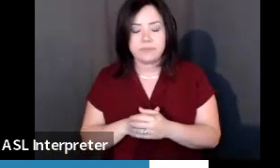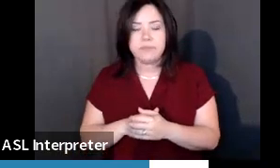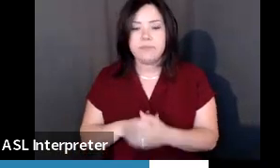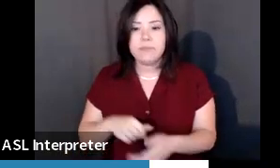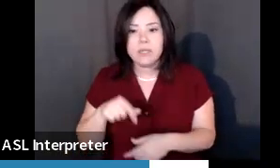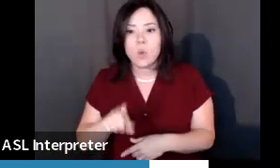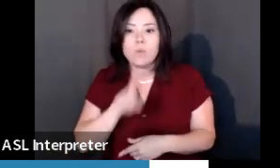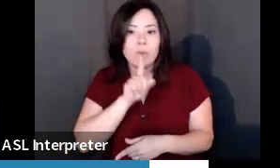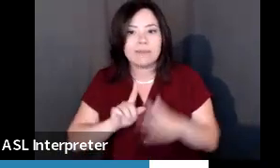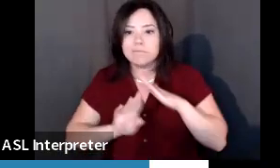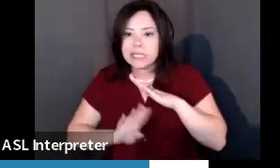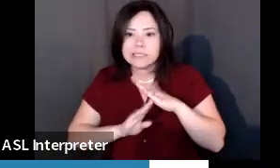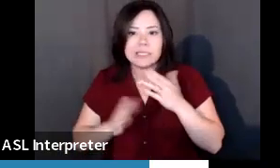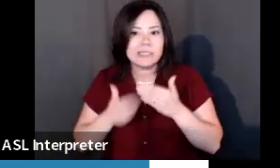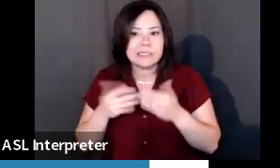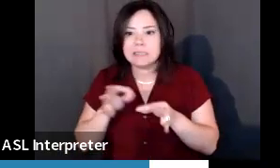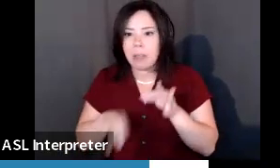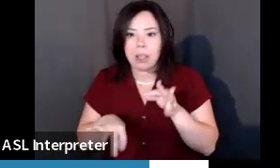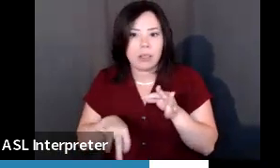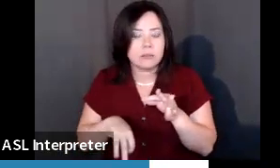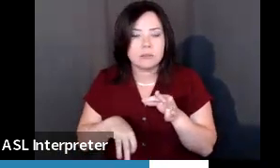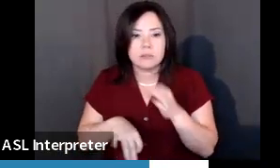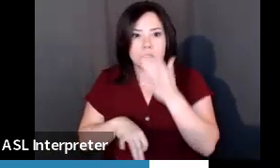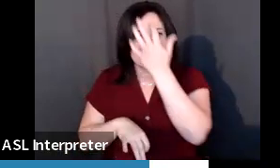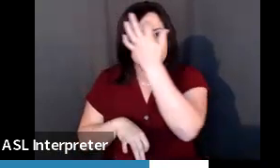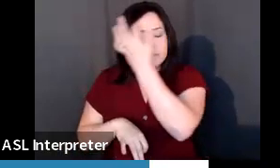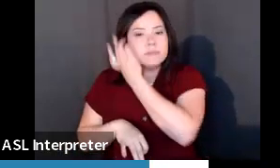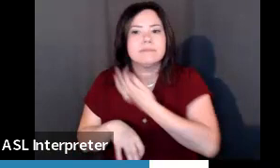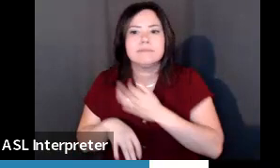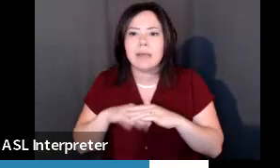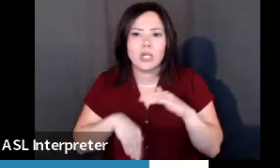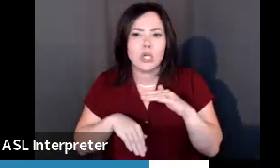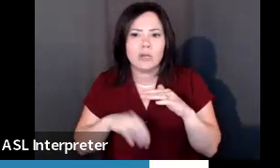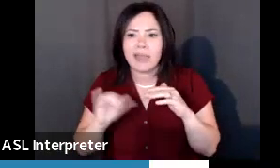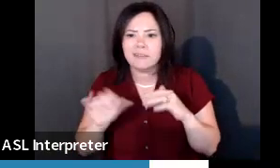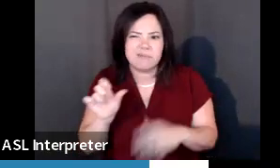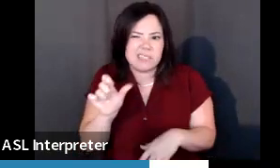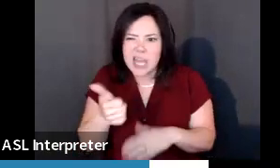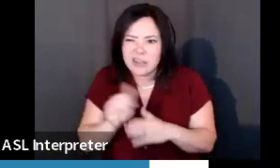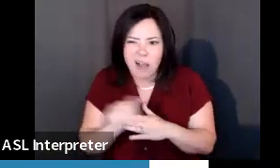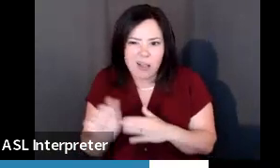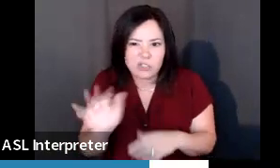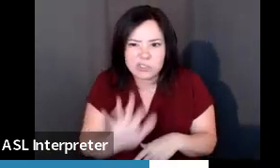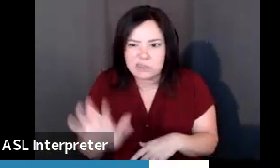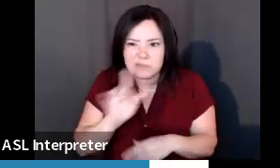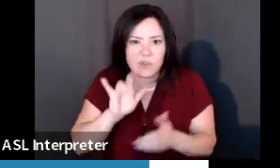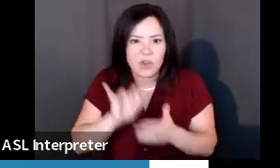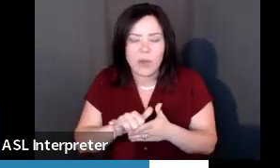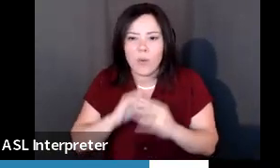So super basic. I mean, we're talking under, I think it's actually about $10 for those.